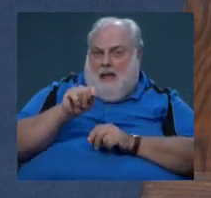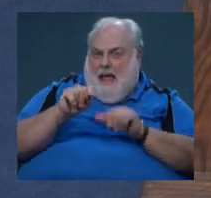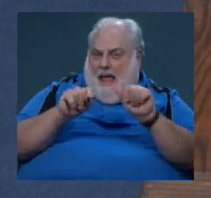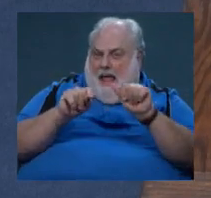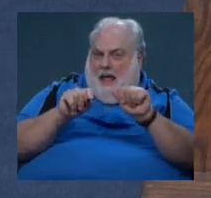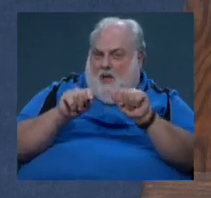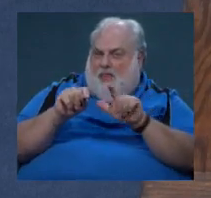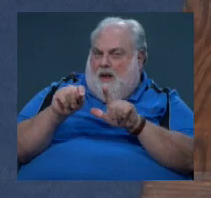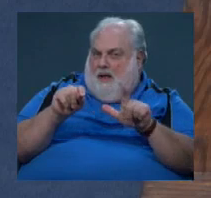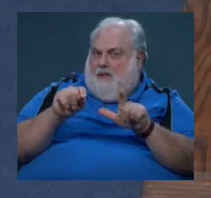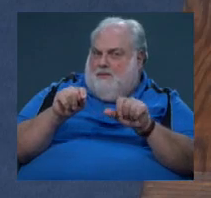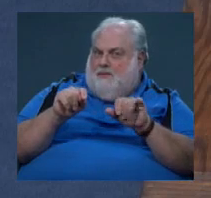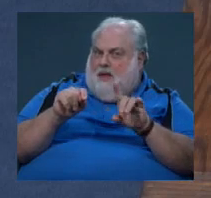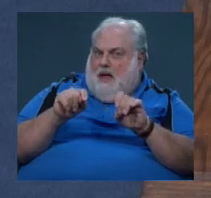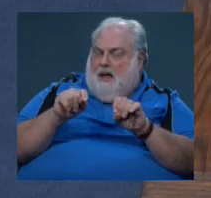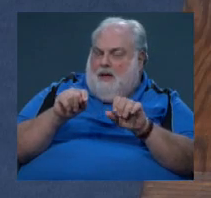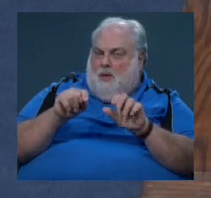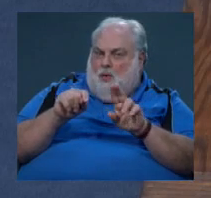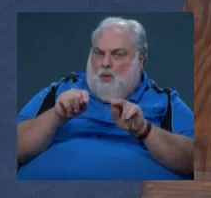side.